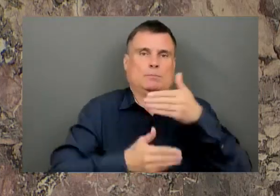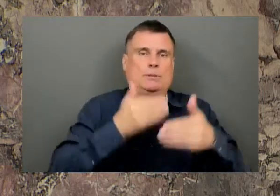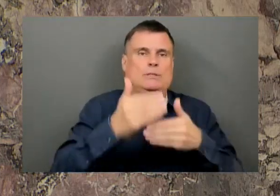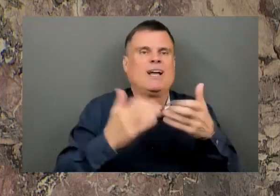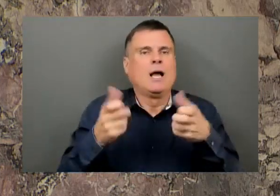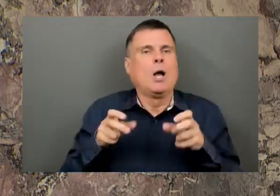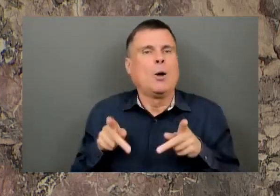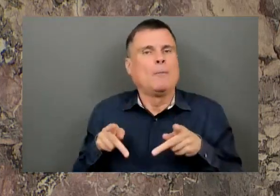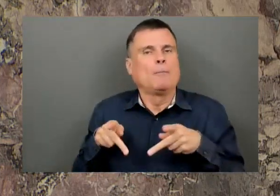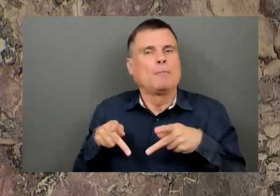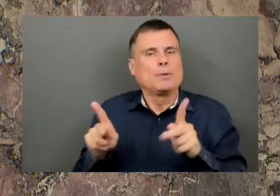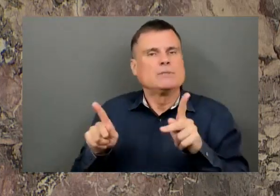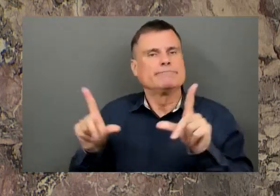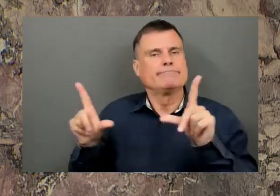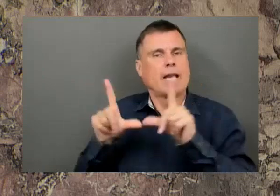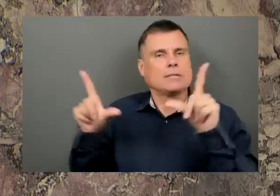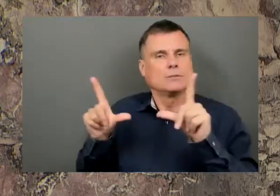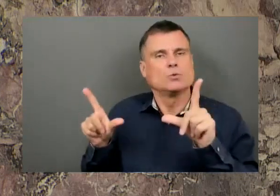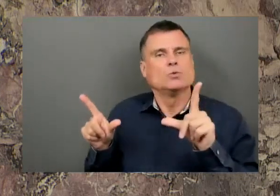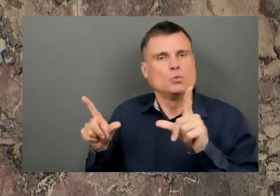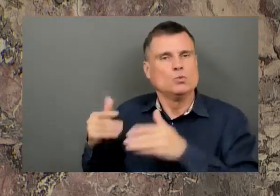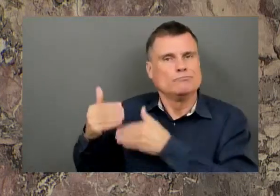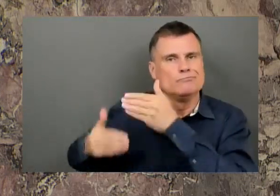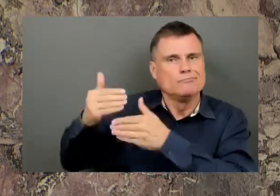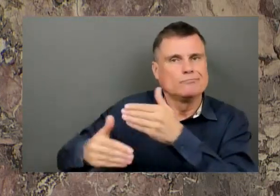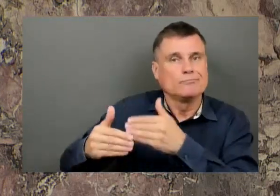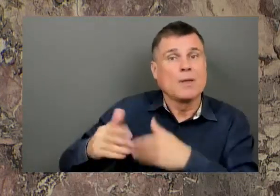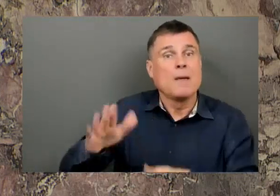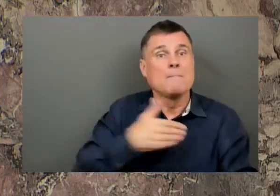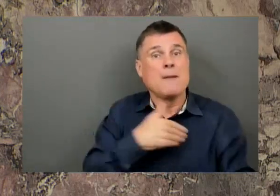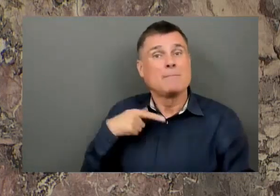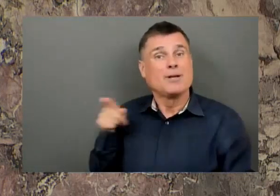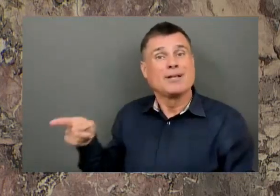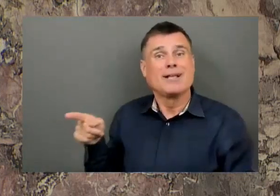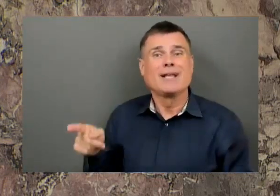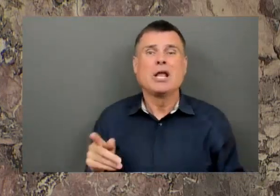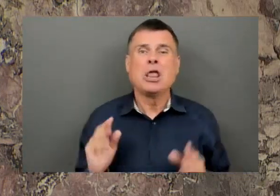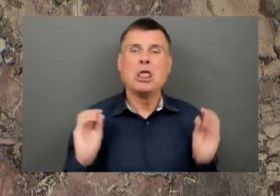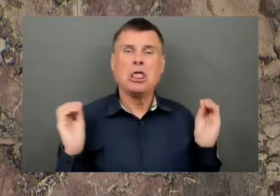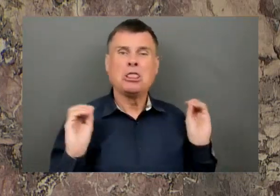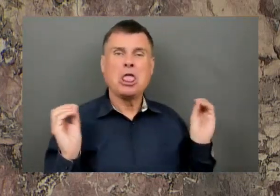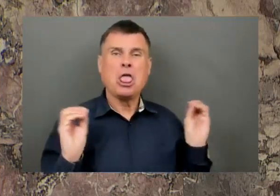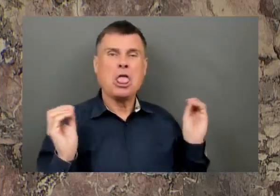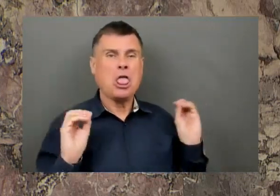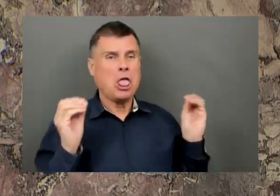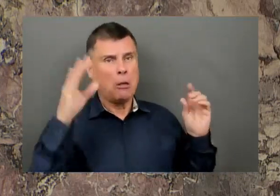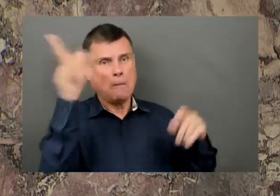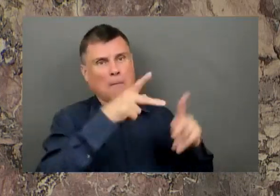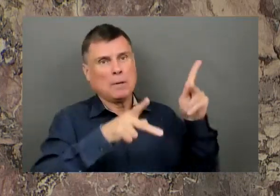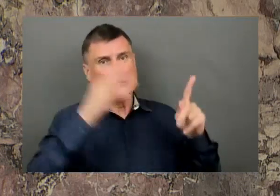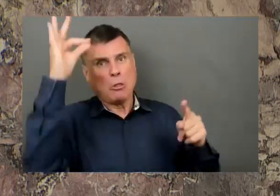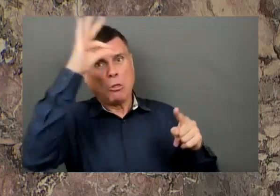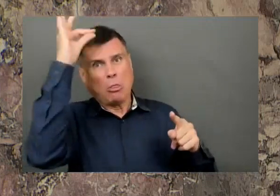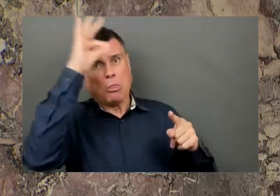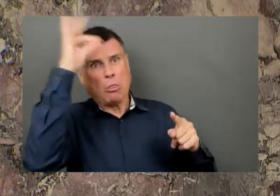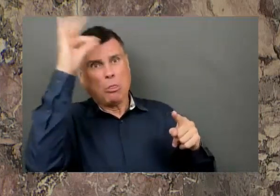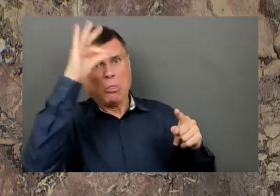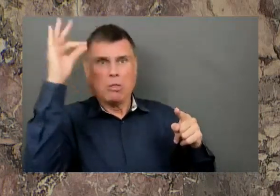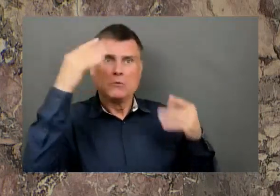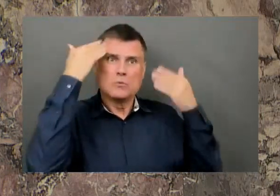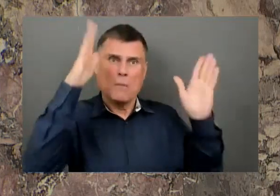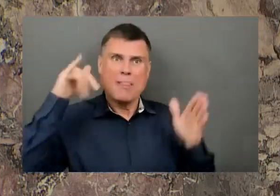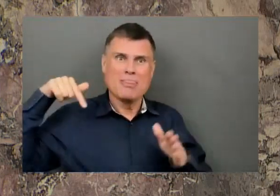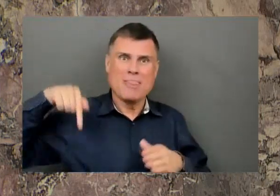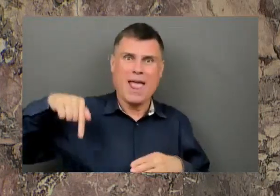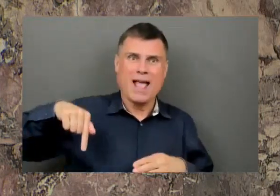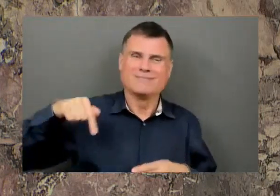that nobody knows what it is, but that is simply not true. It was transparent, just as any application, should